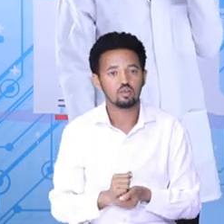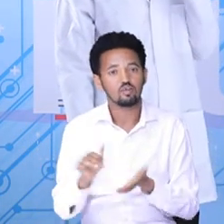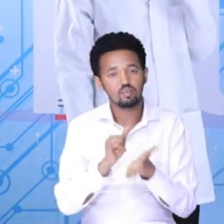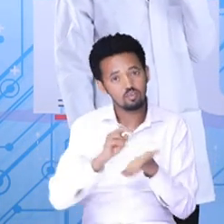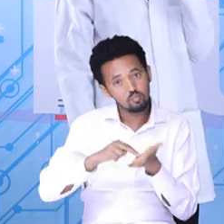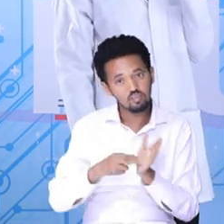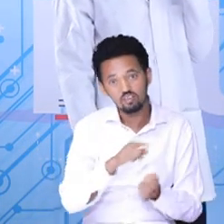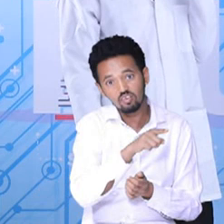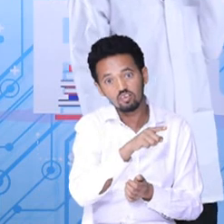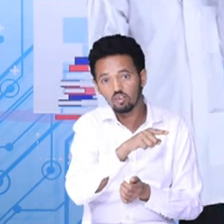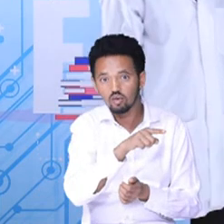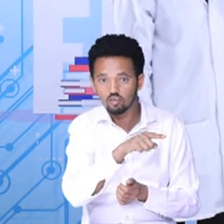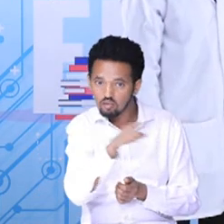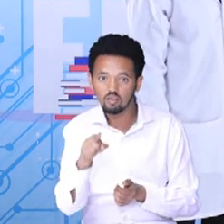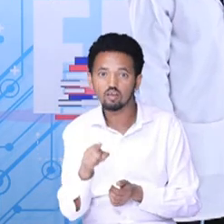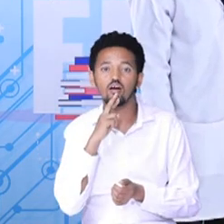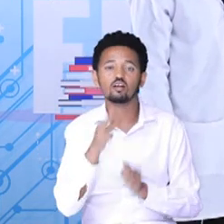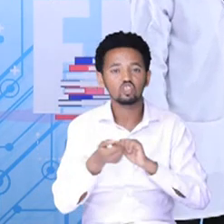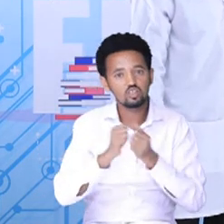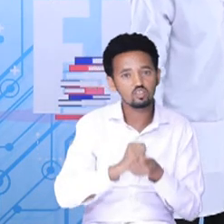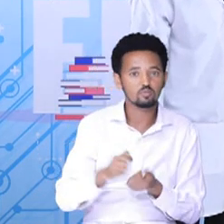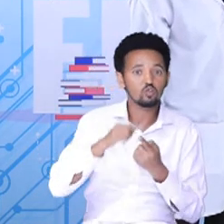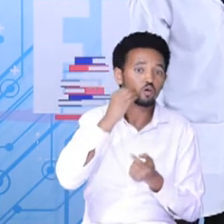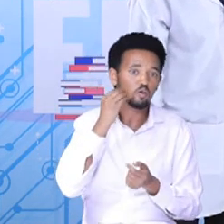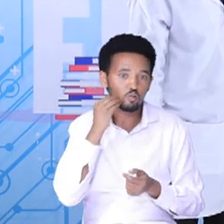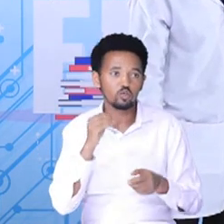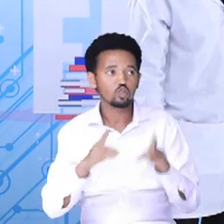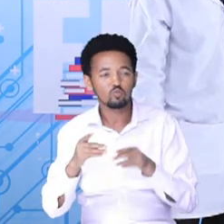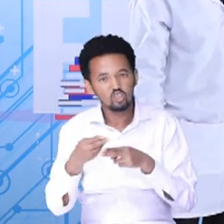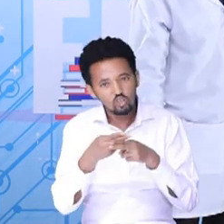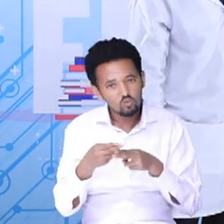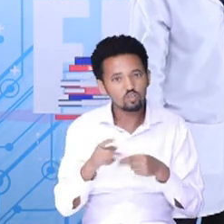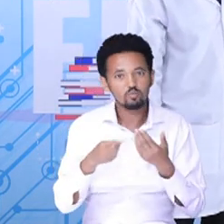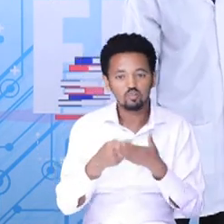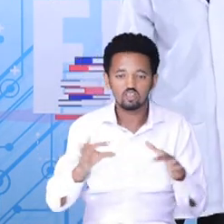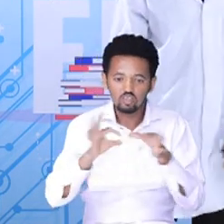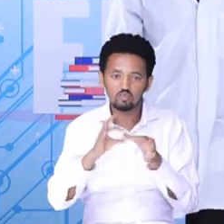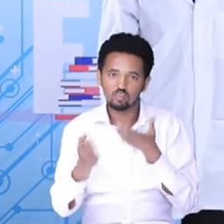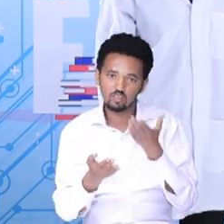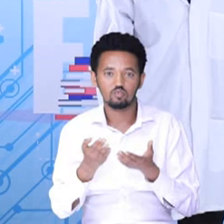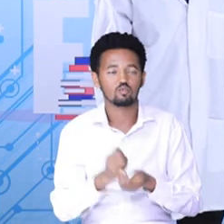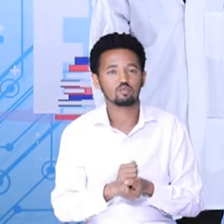That means they are changing their home due to the shortage of these social